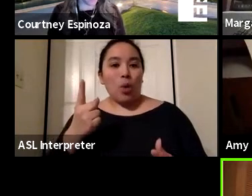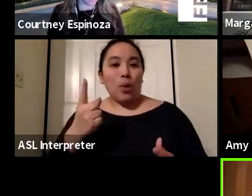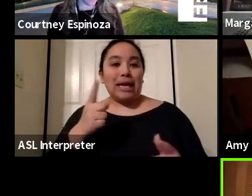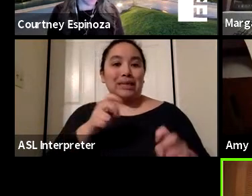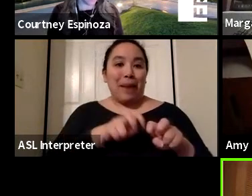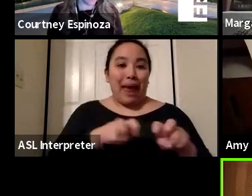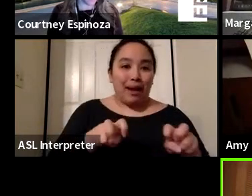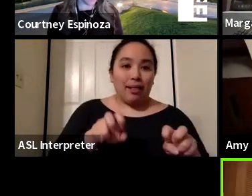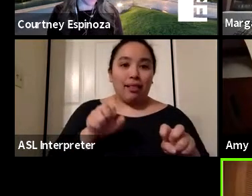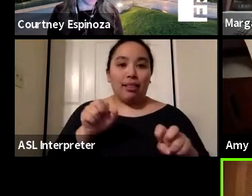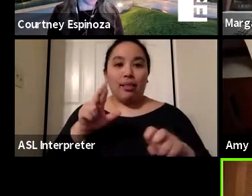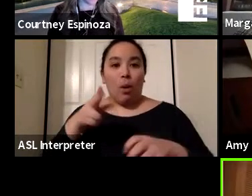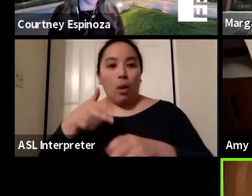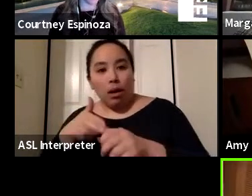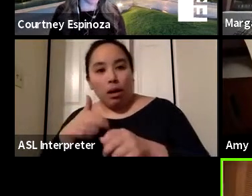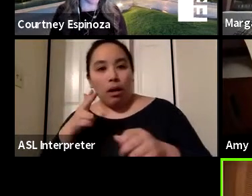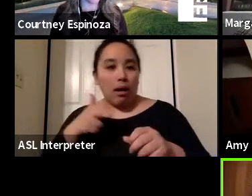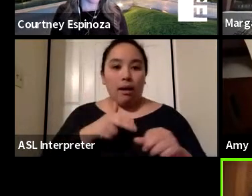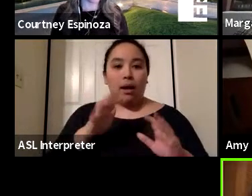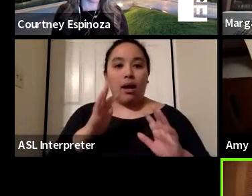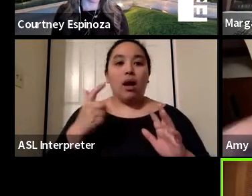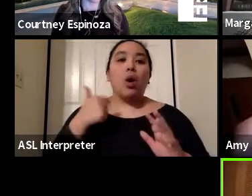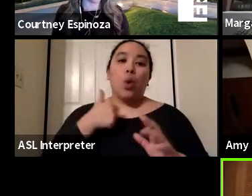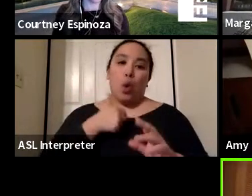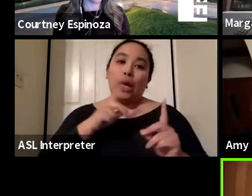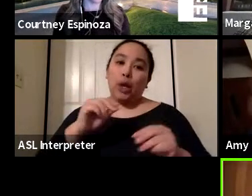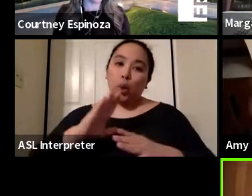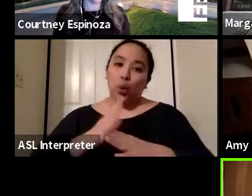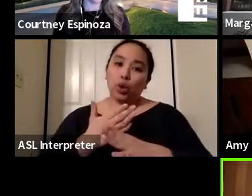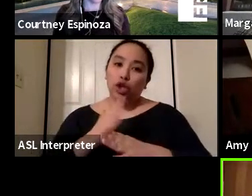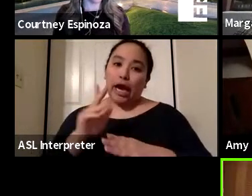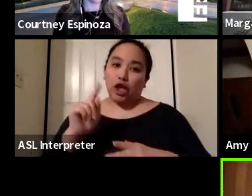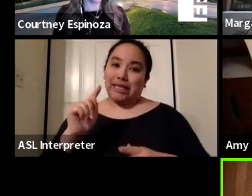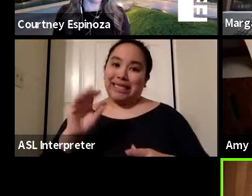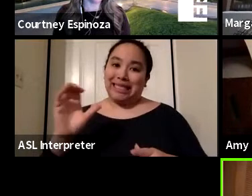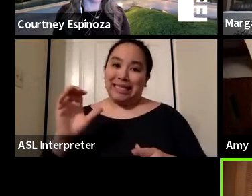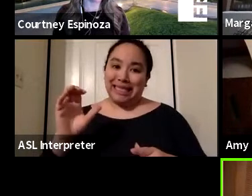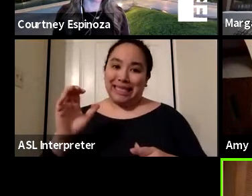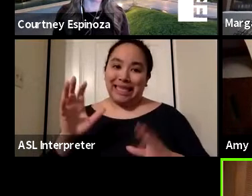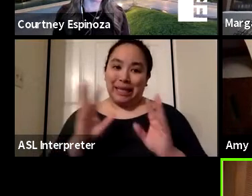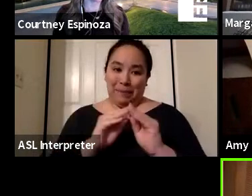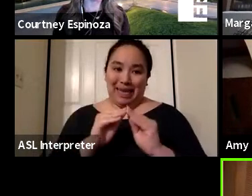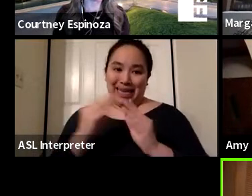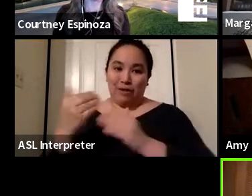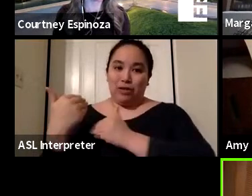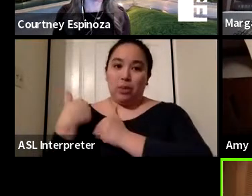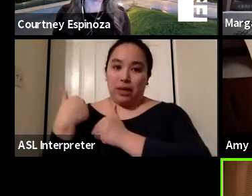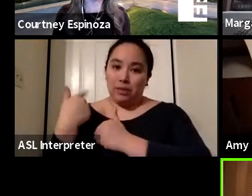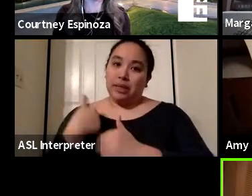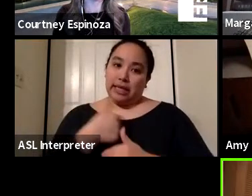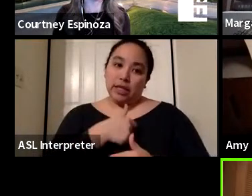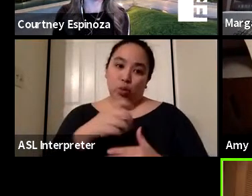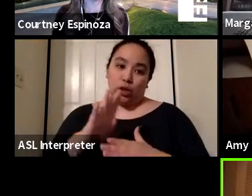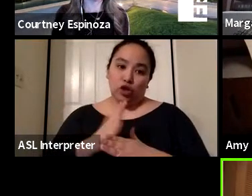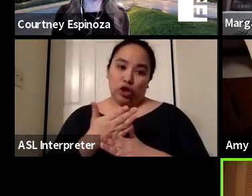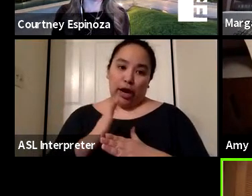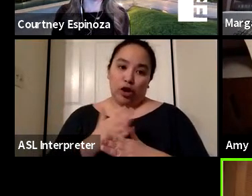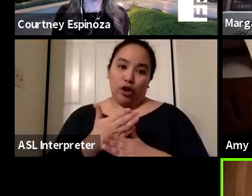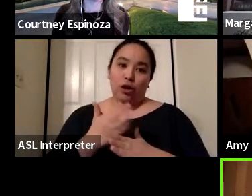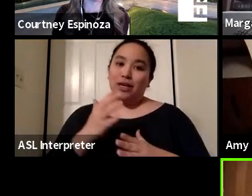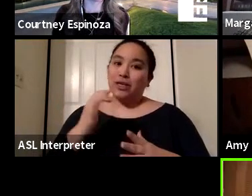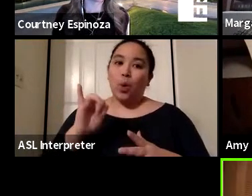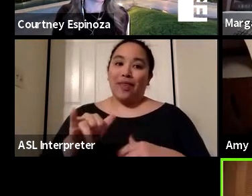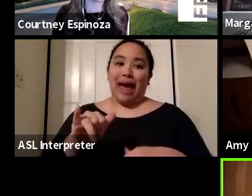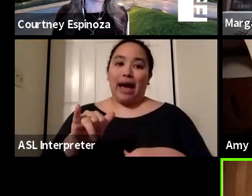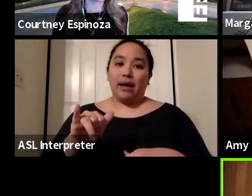panelist or like pop in and out of these meetings. So we share like TCC like meeting responsibilities a lot. So this was just like one of those times where I